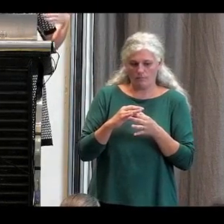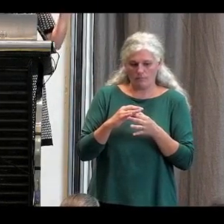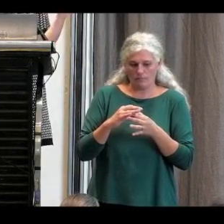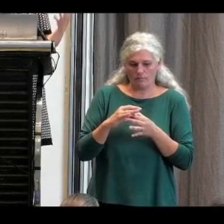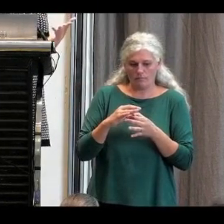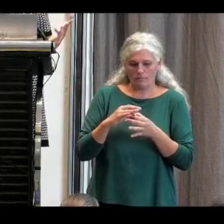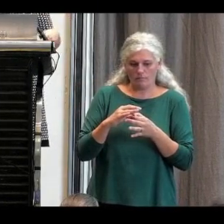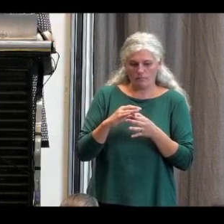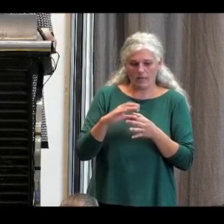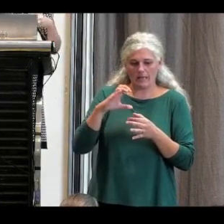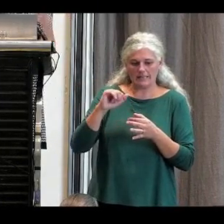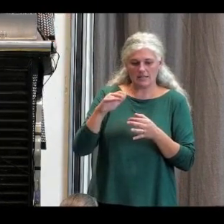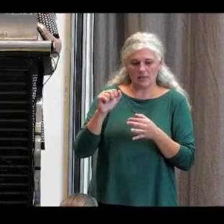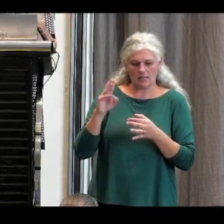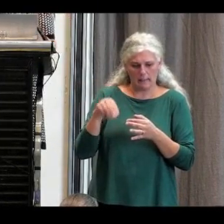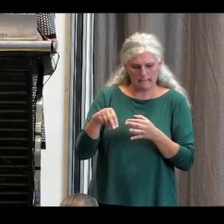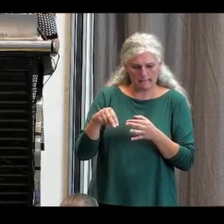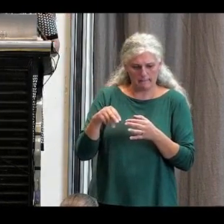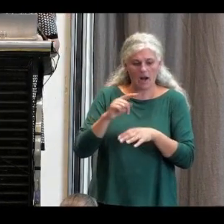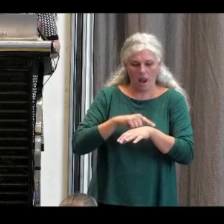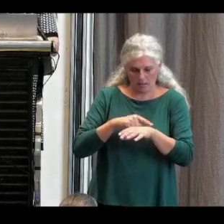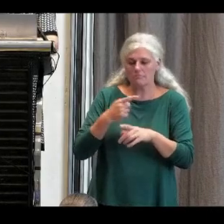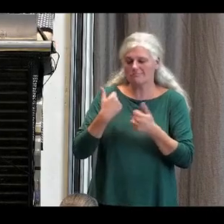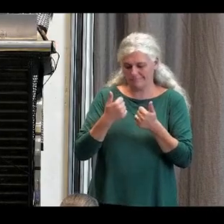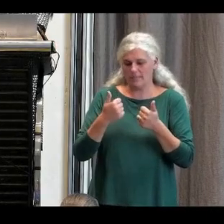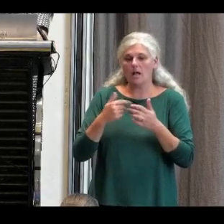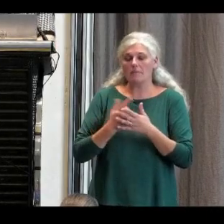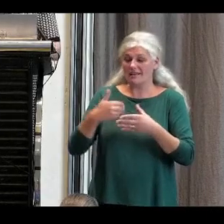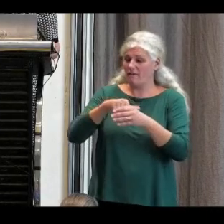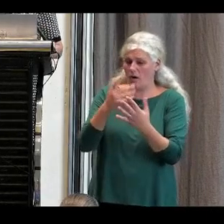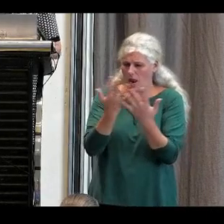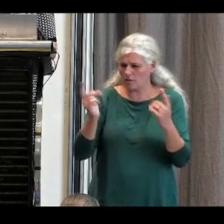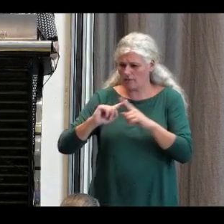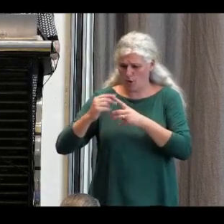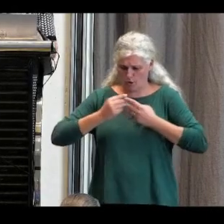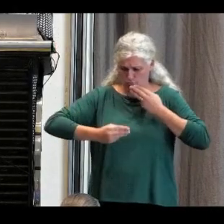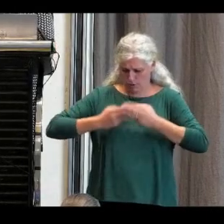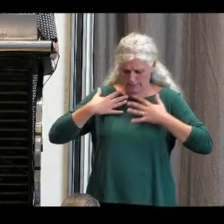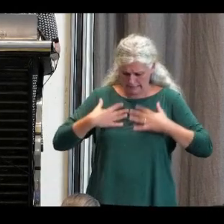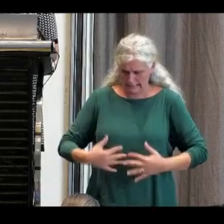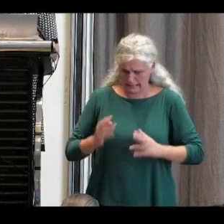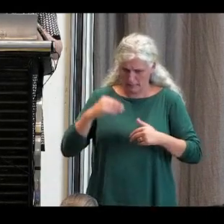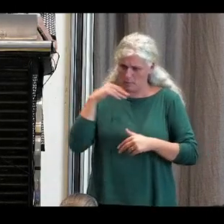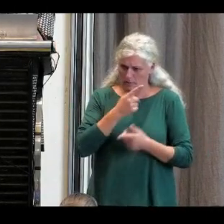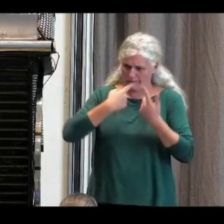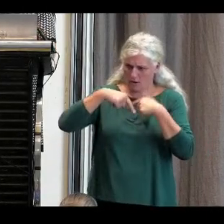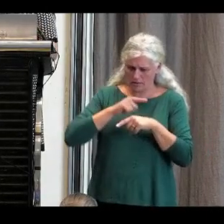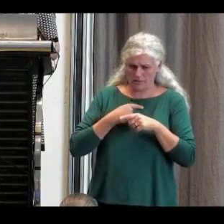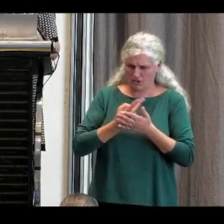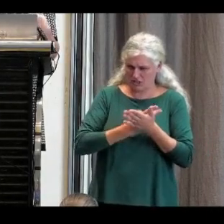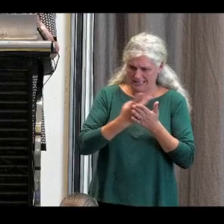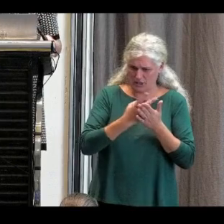control inflammation in the brain, but they are involved in a number of other processes that could be very important in